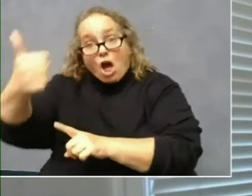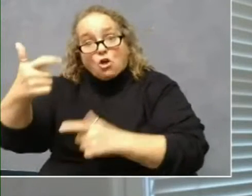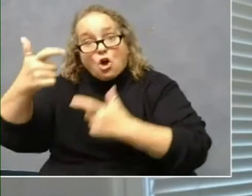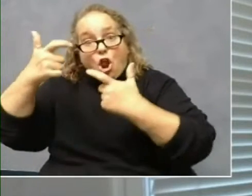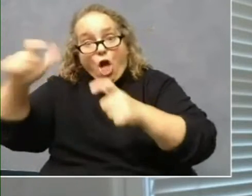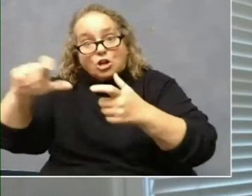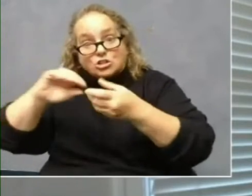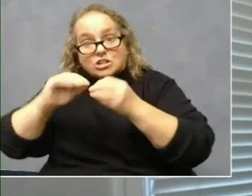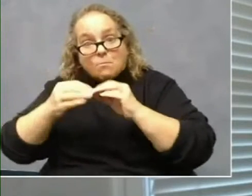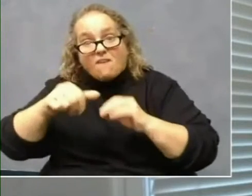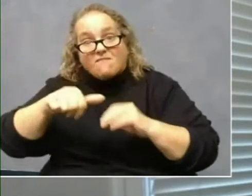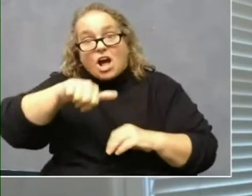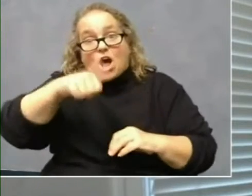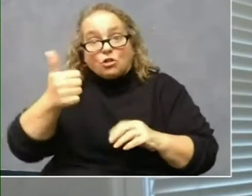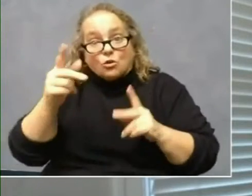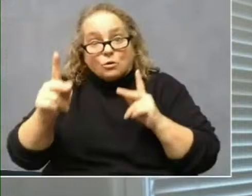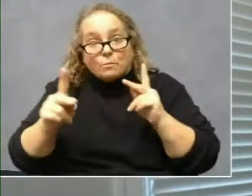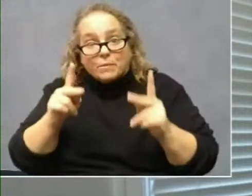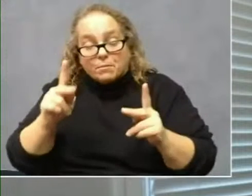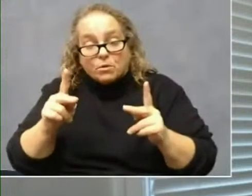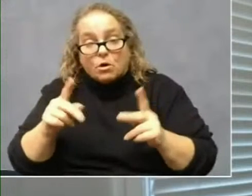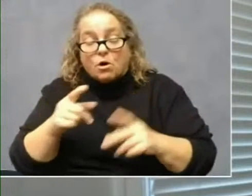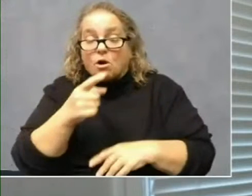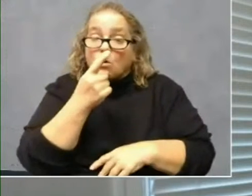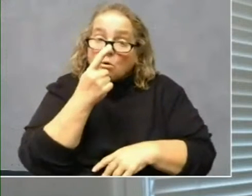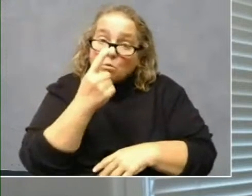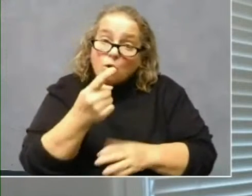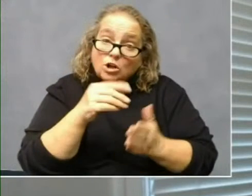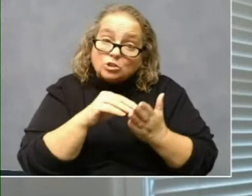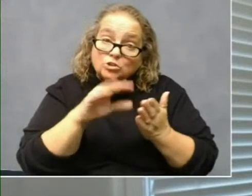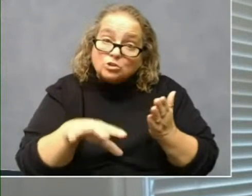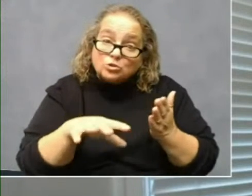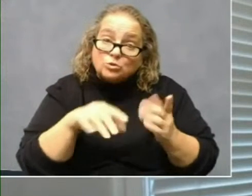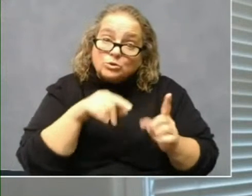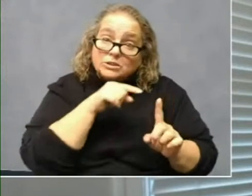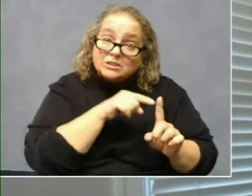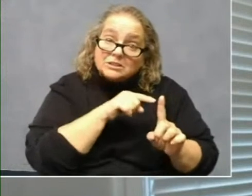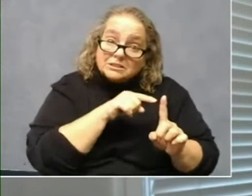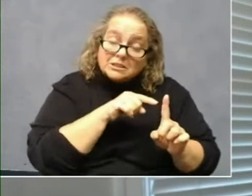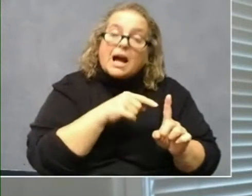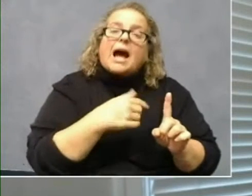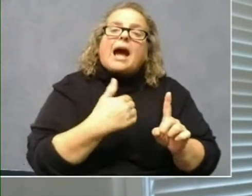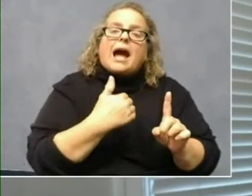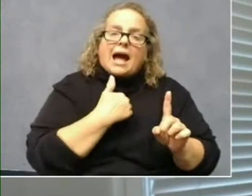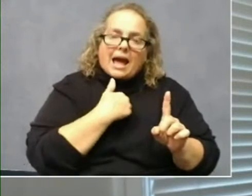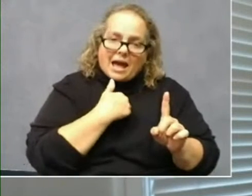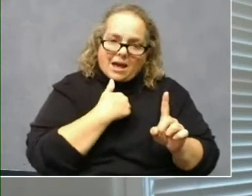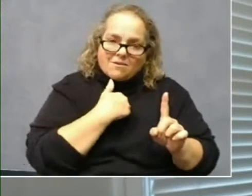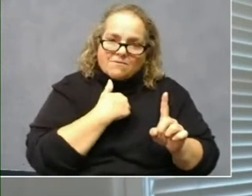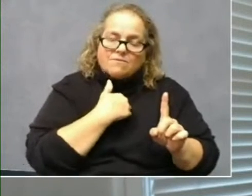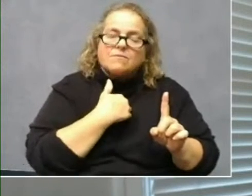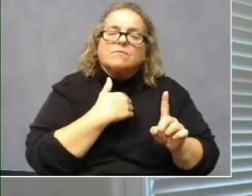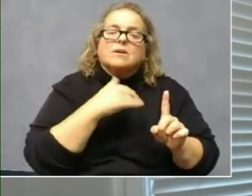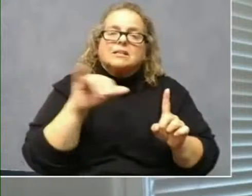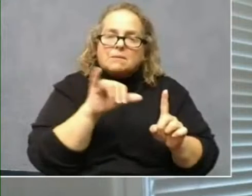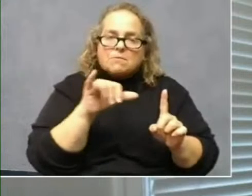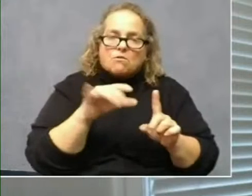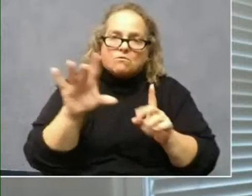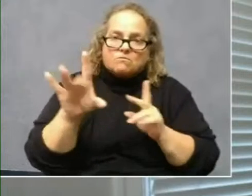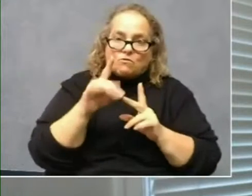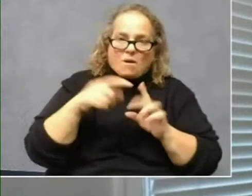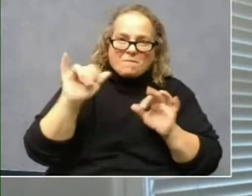who was in the same grade level as the first teacher subsequently tested positive and had symptoms. In that